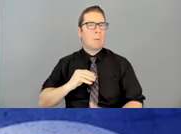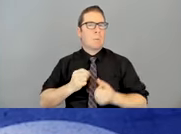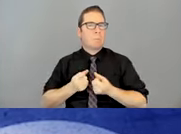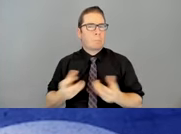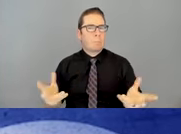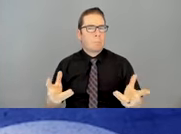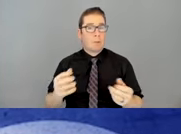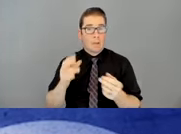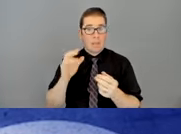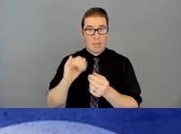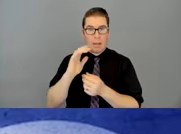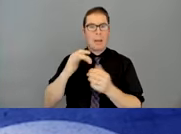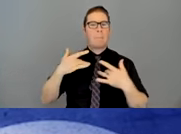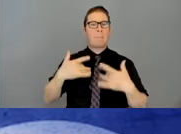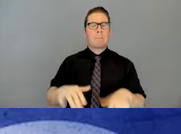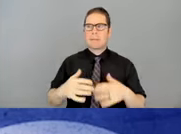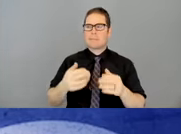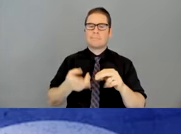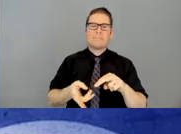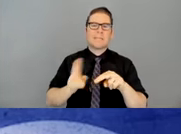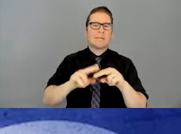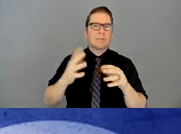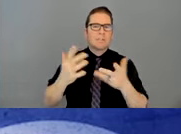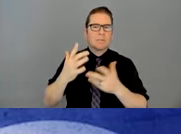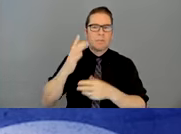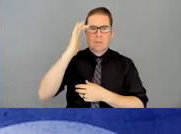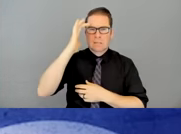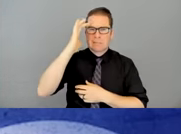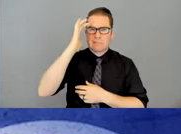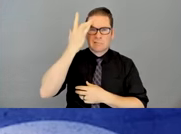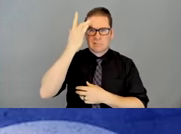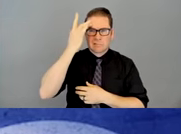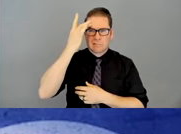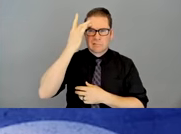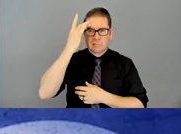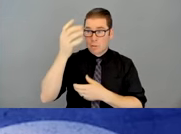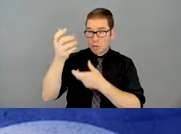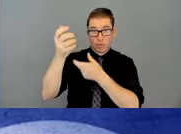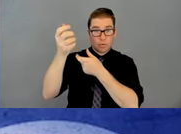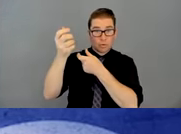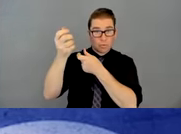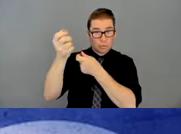increases cynicism, and cynicism is the opposite of trust.